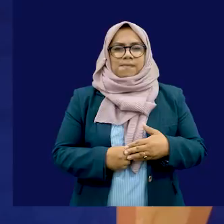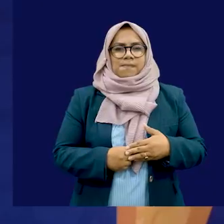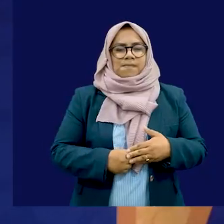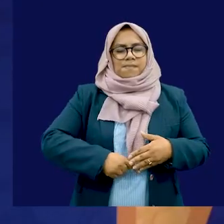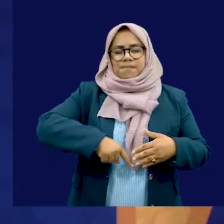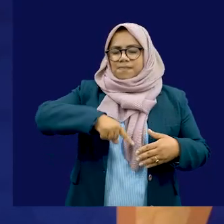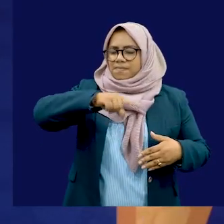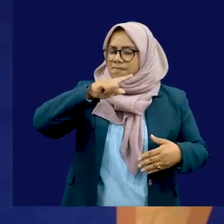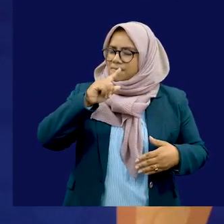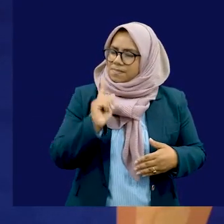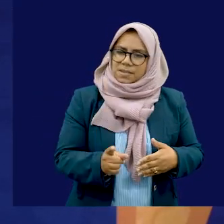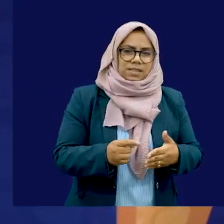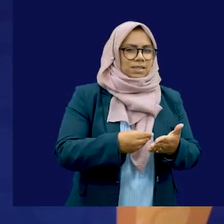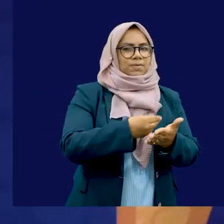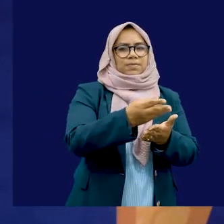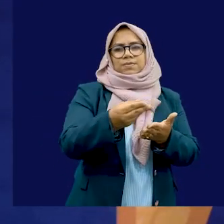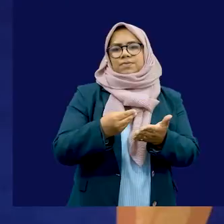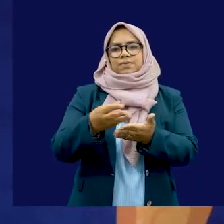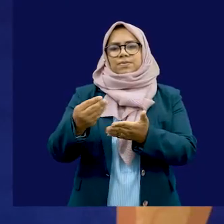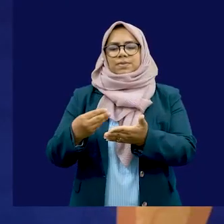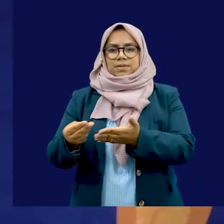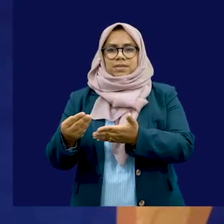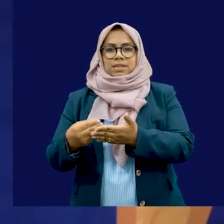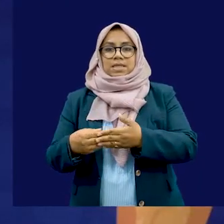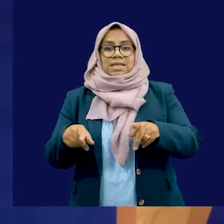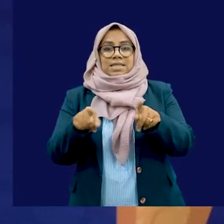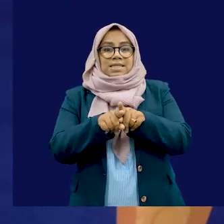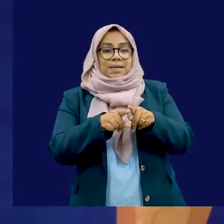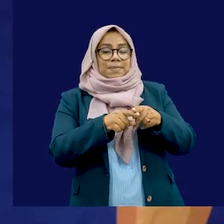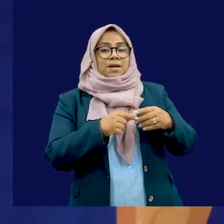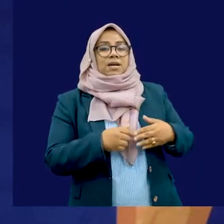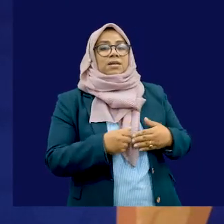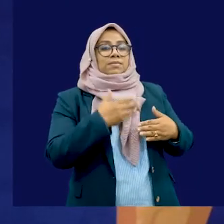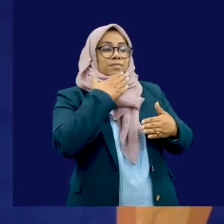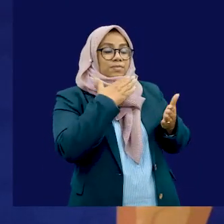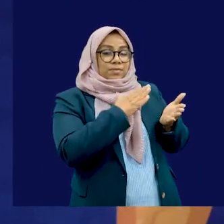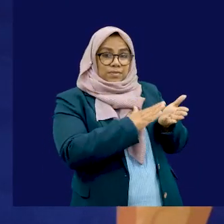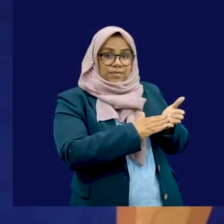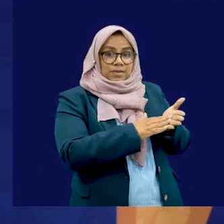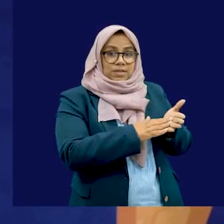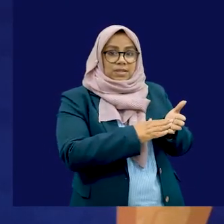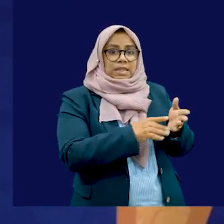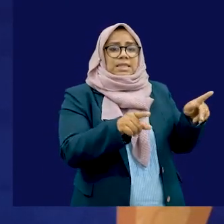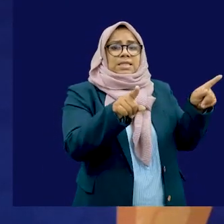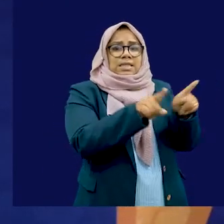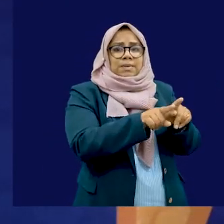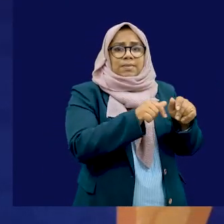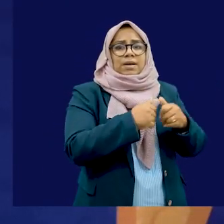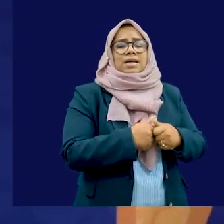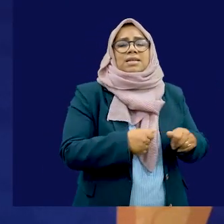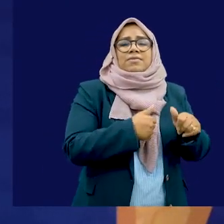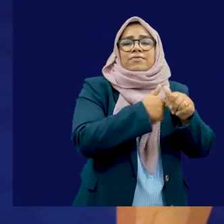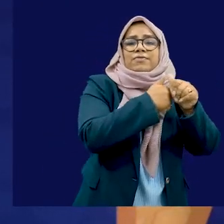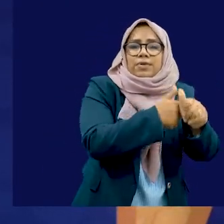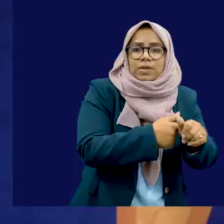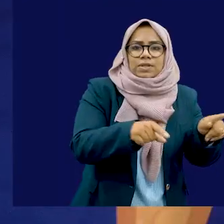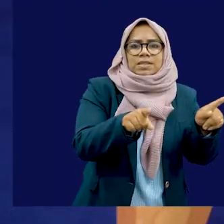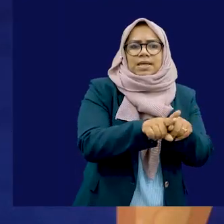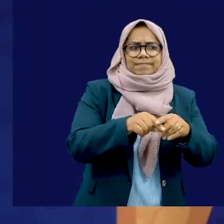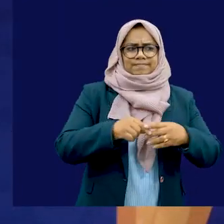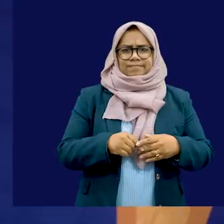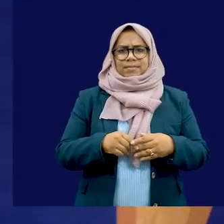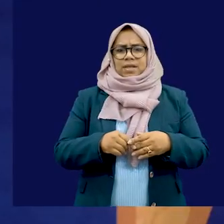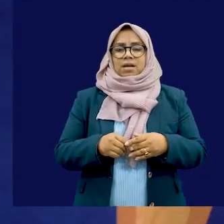is the obligation of zakat which the Messenger of Allah sallallahu alaihi wasallam enjoined upon the Muslims, and which Allah enjoined upon His